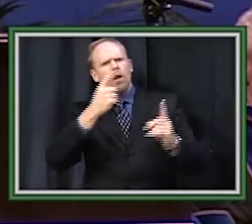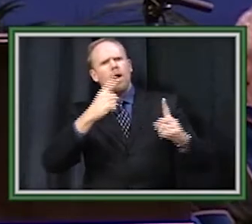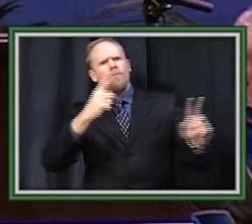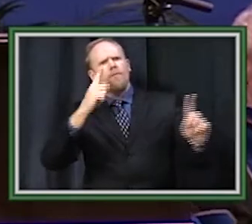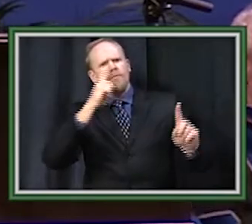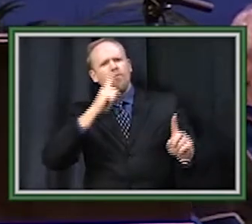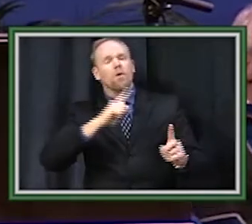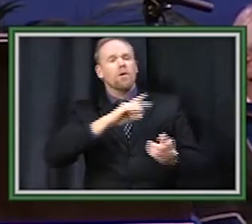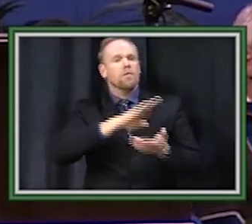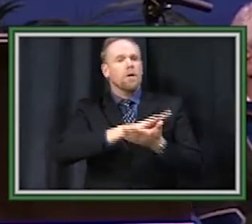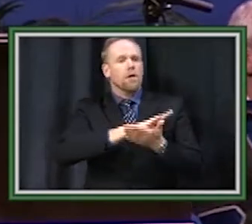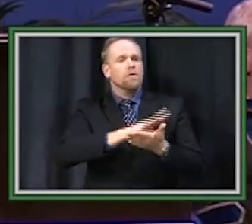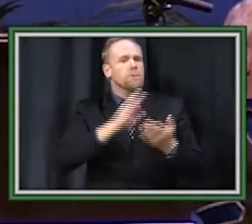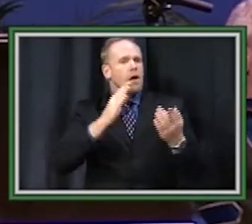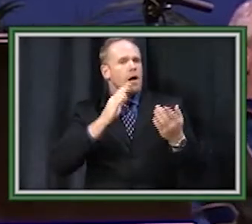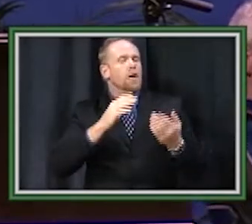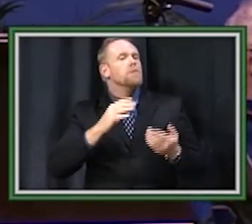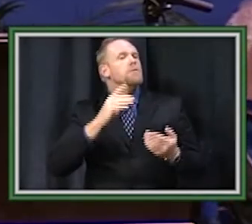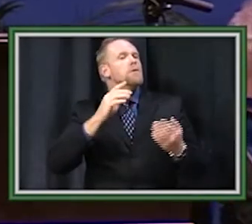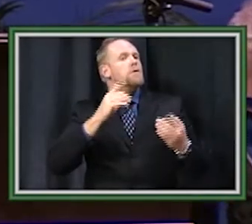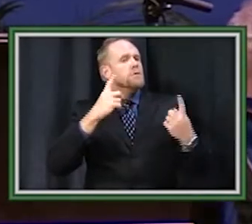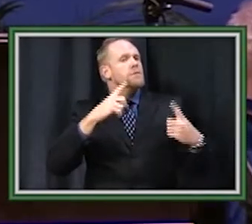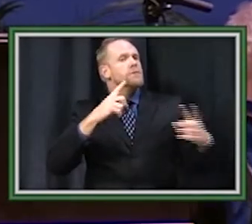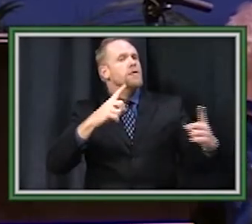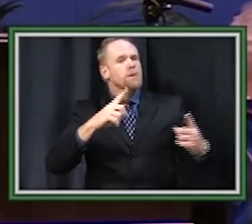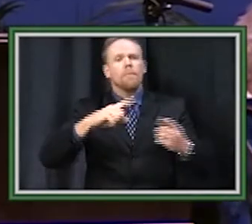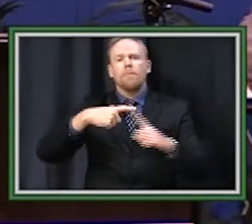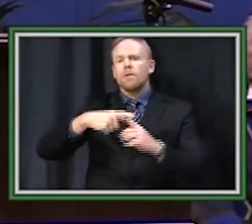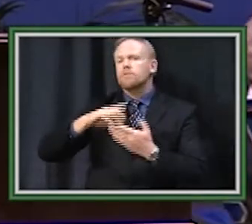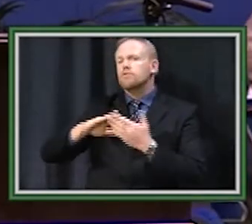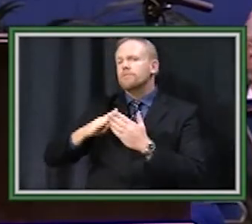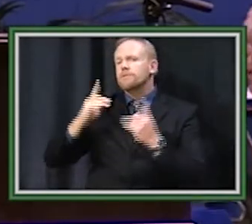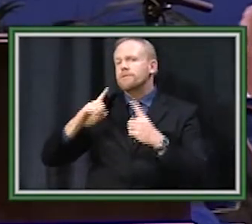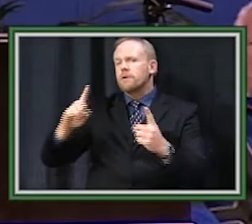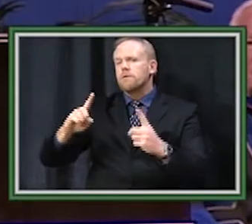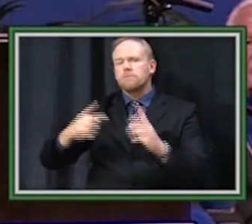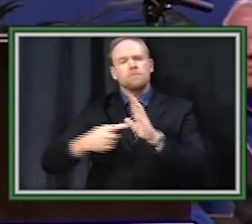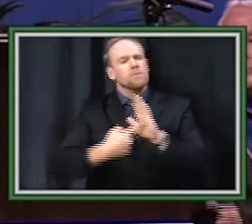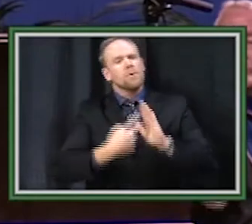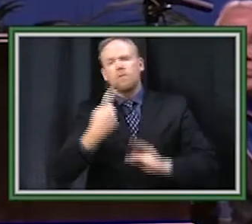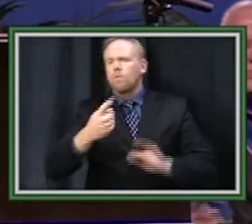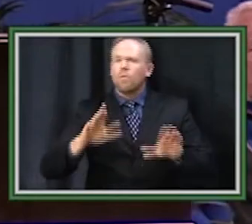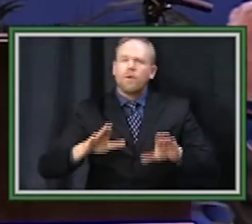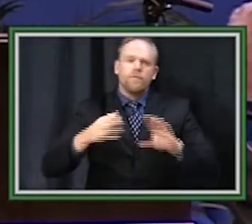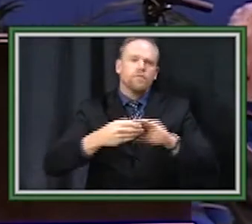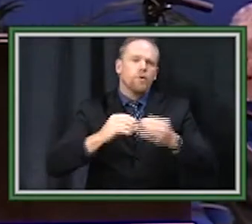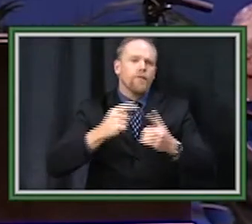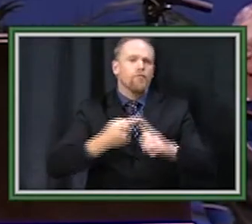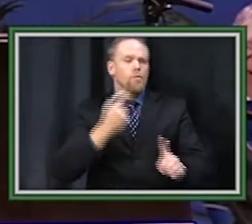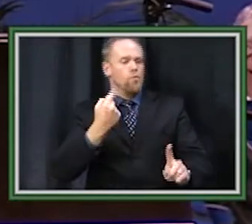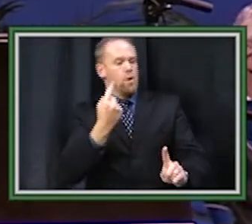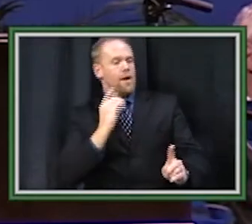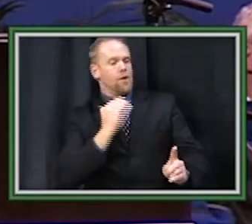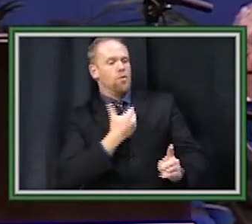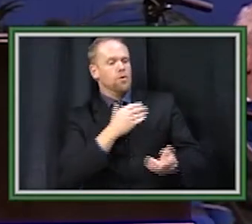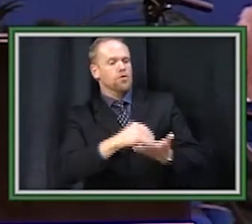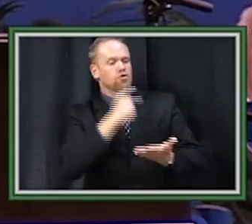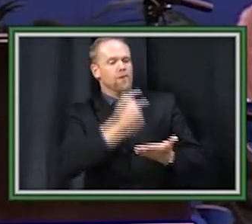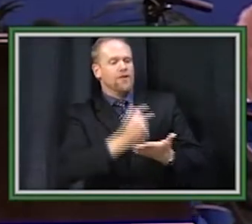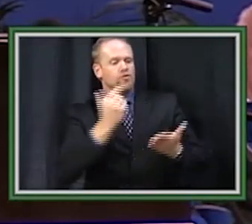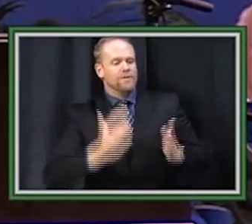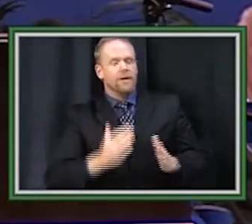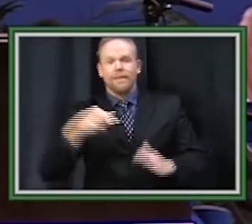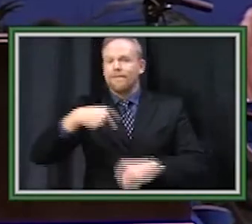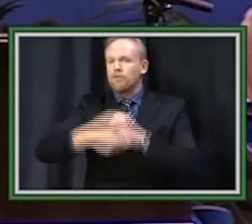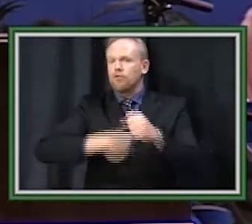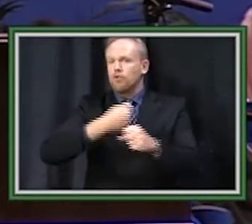service. It is an award that recognizes the important and powerful story of one of our own graduates. I am pleased to announce that this year